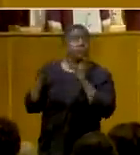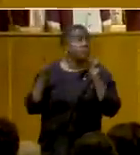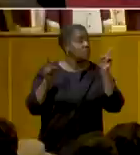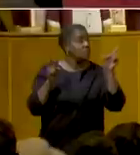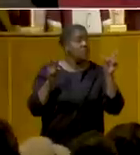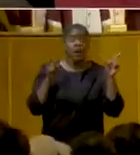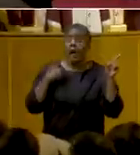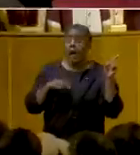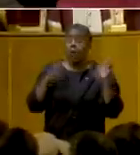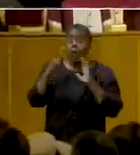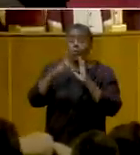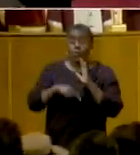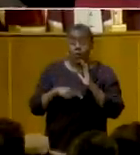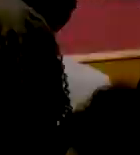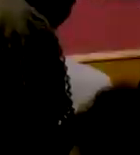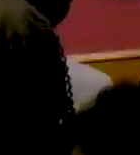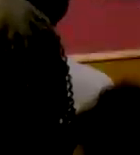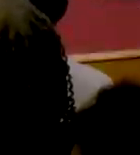read aloud.